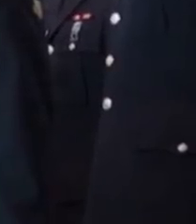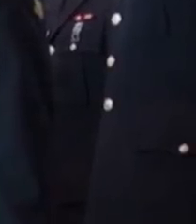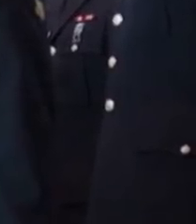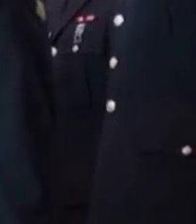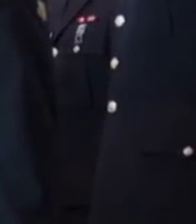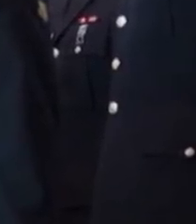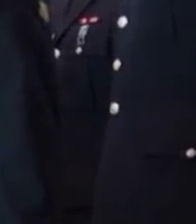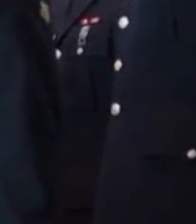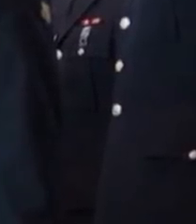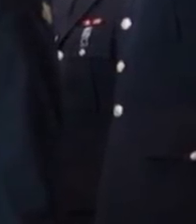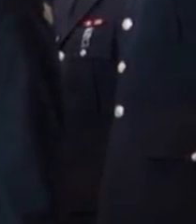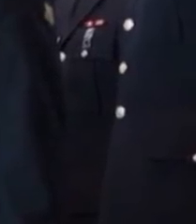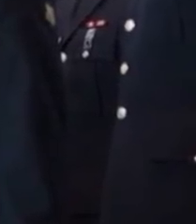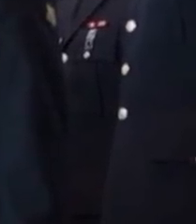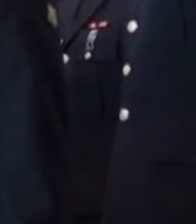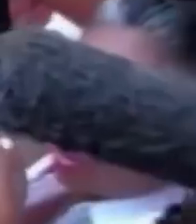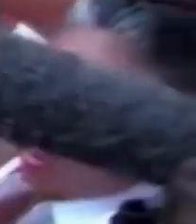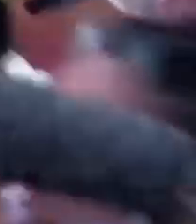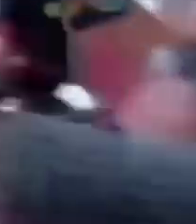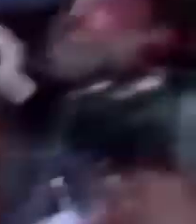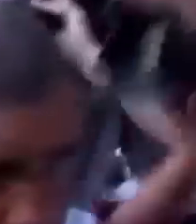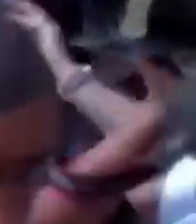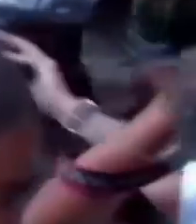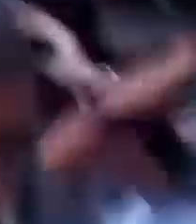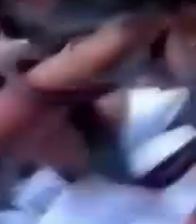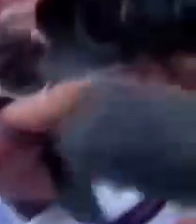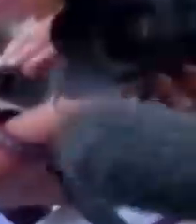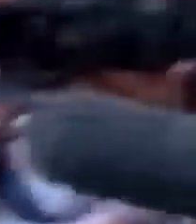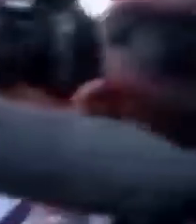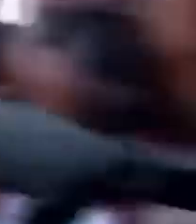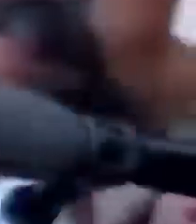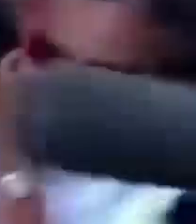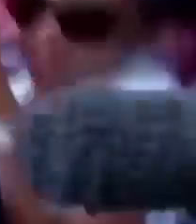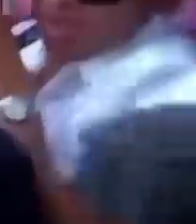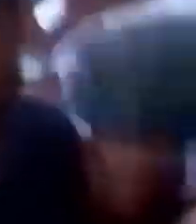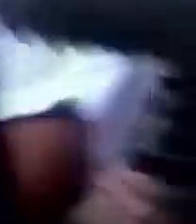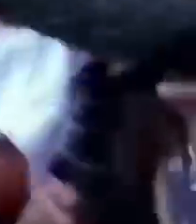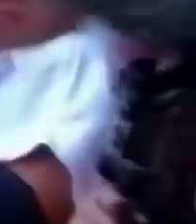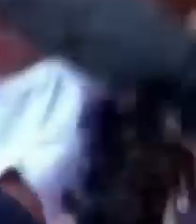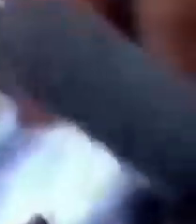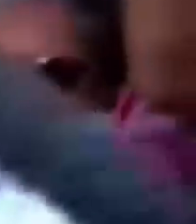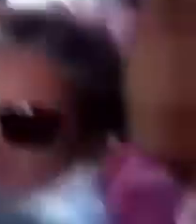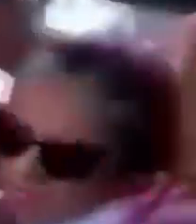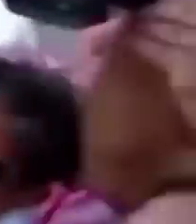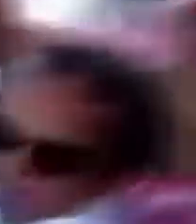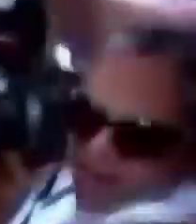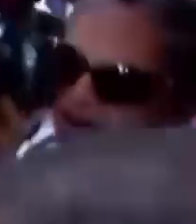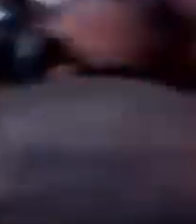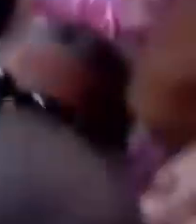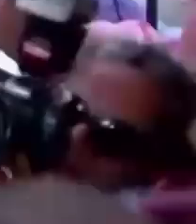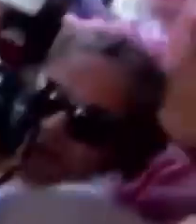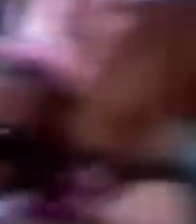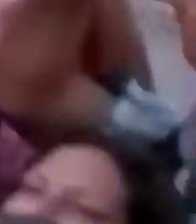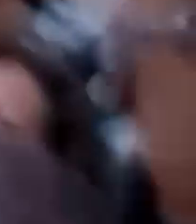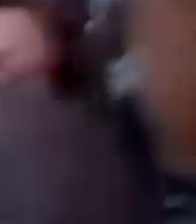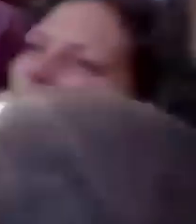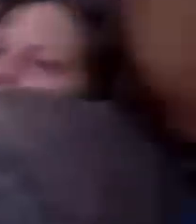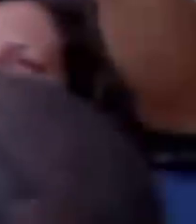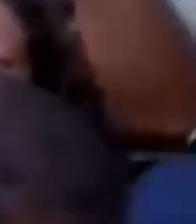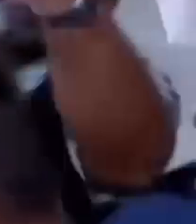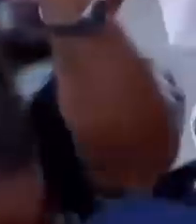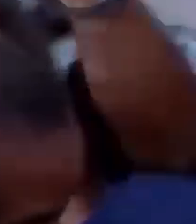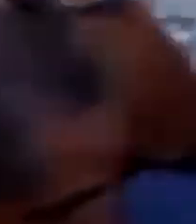governor. Cuomo made the announcement Tuesday afternoon as state lawmakers were moving forward on starting impeachment